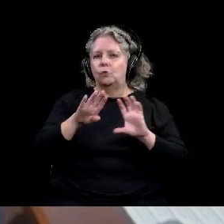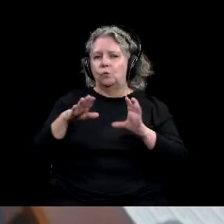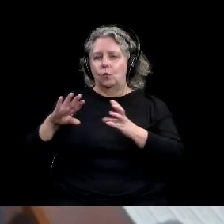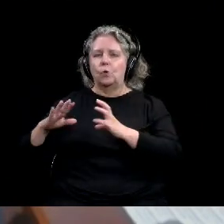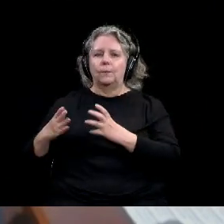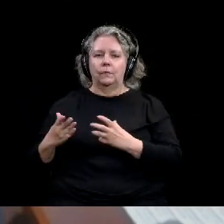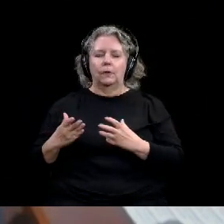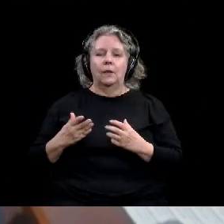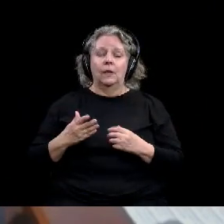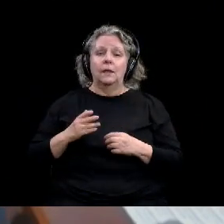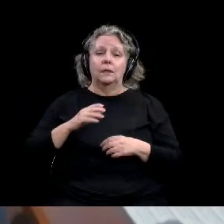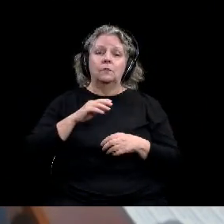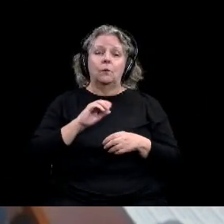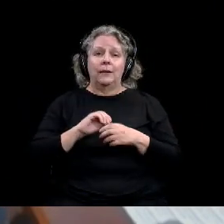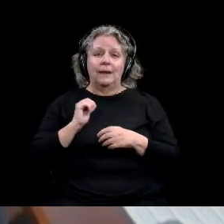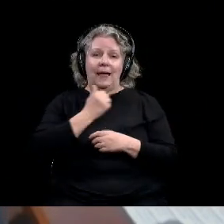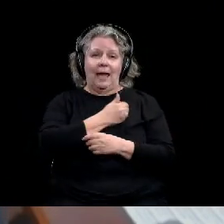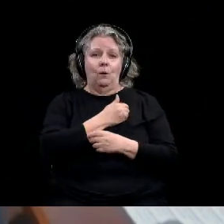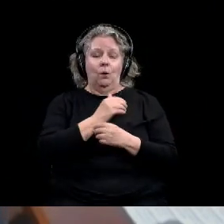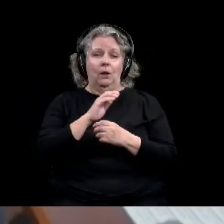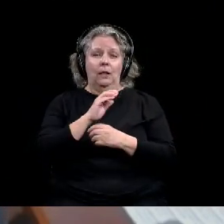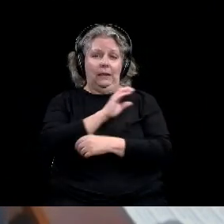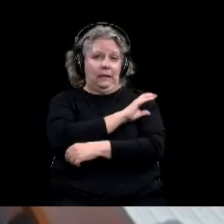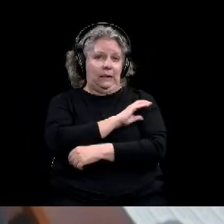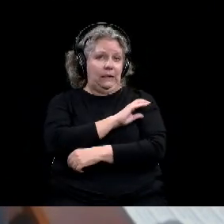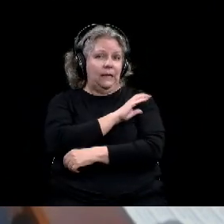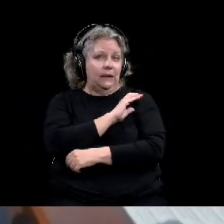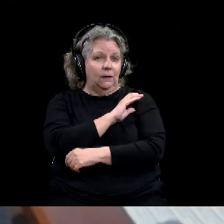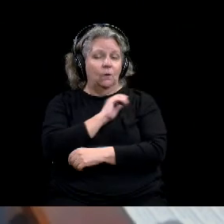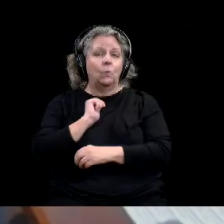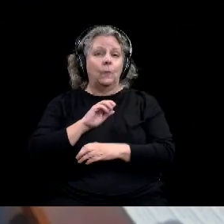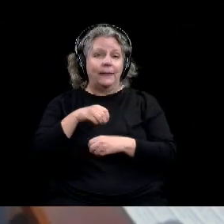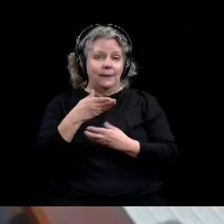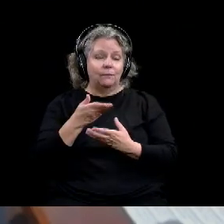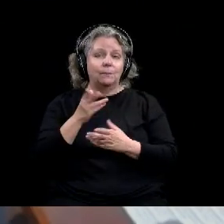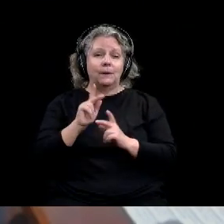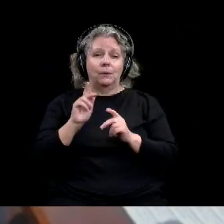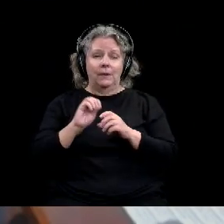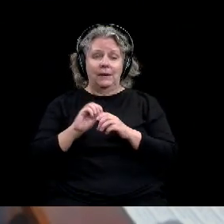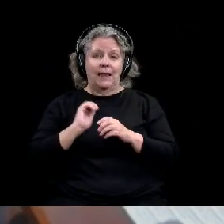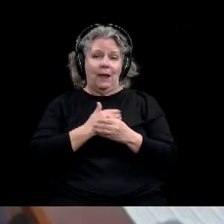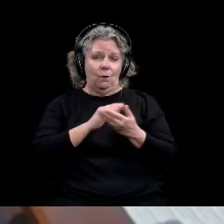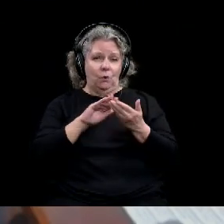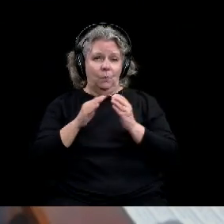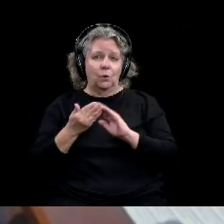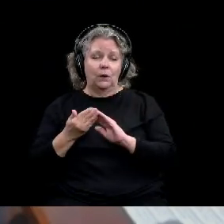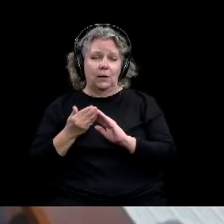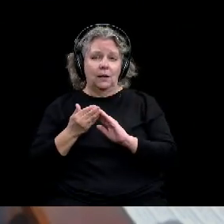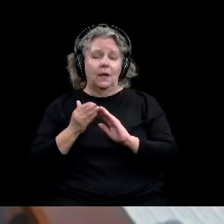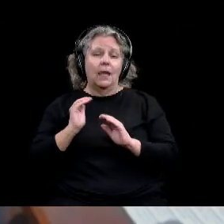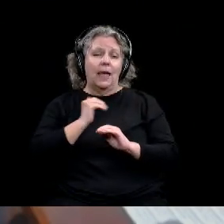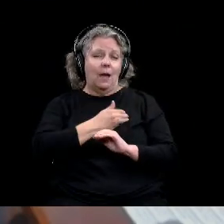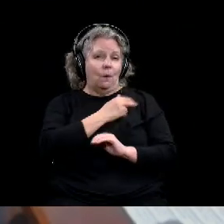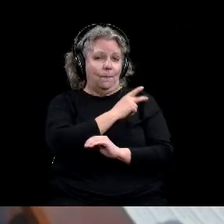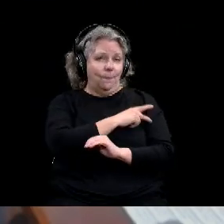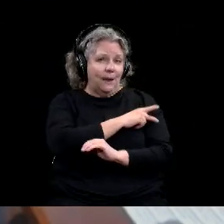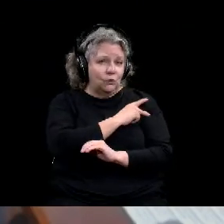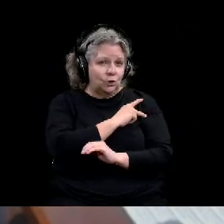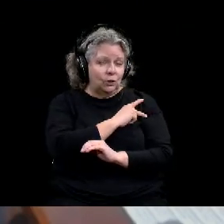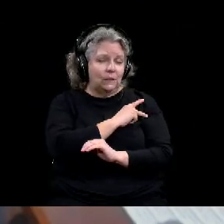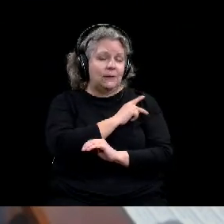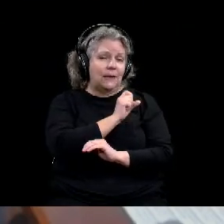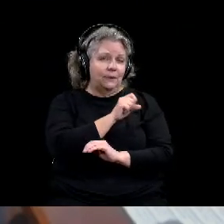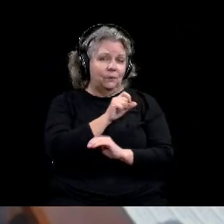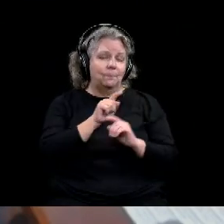our patients, but they are our community members. And so every vaccine that we have given has